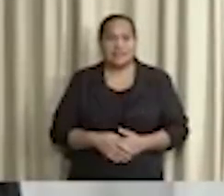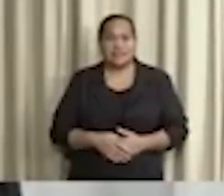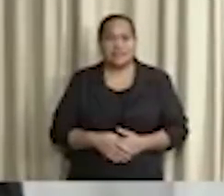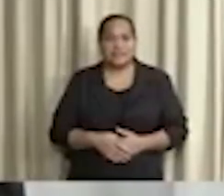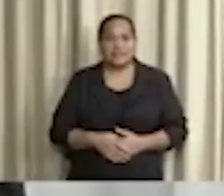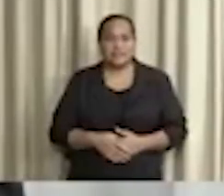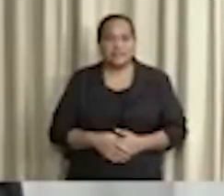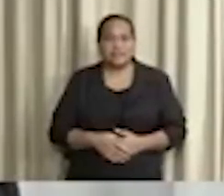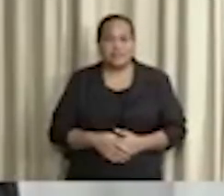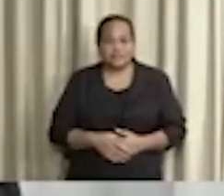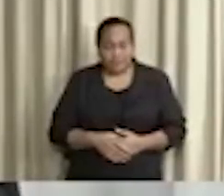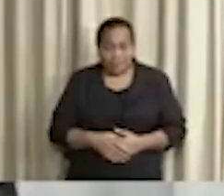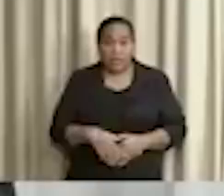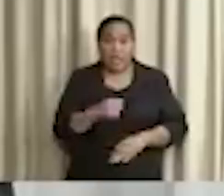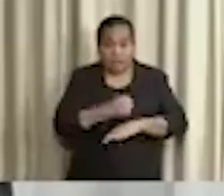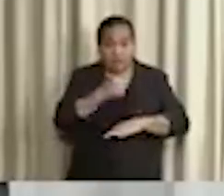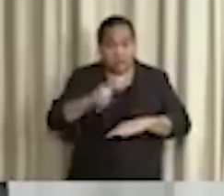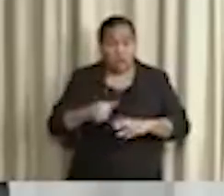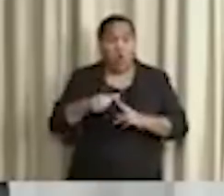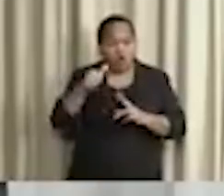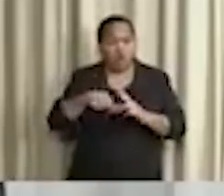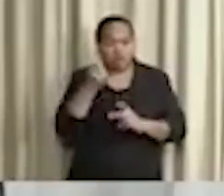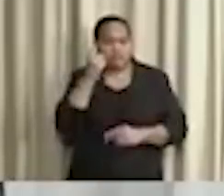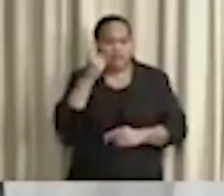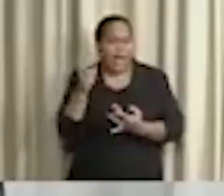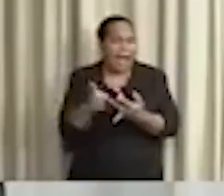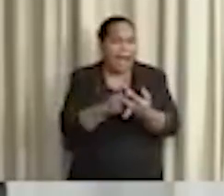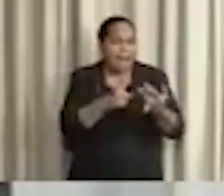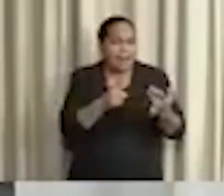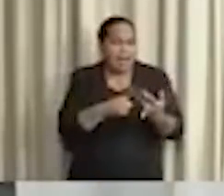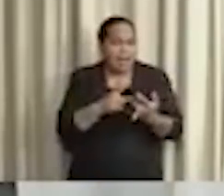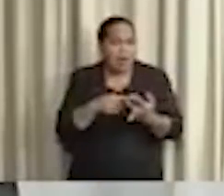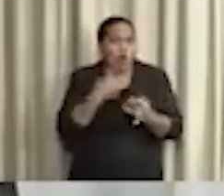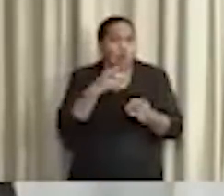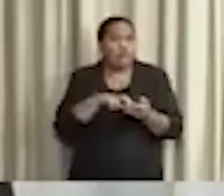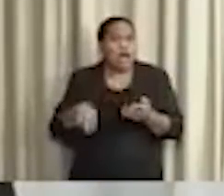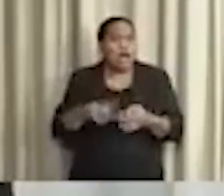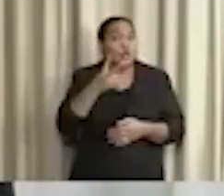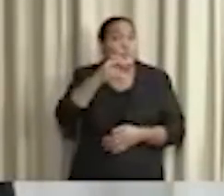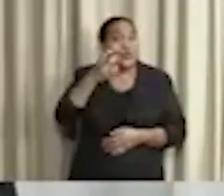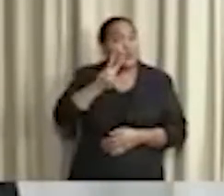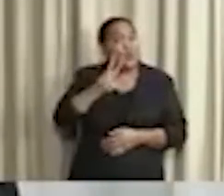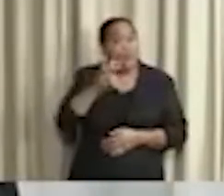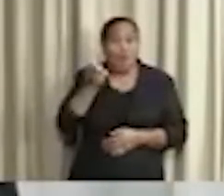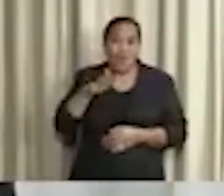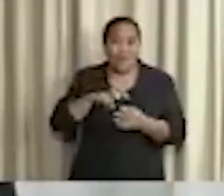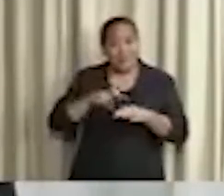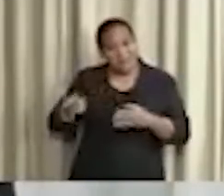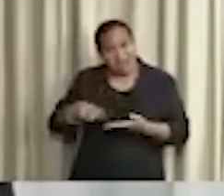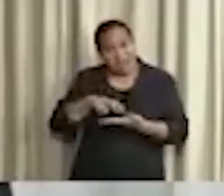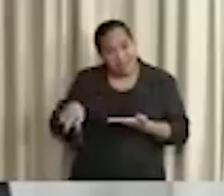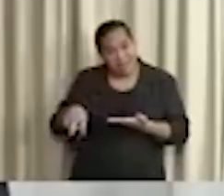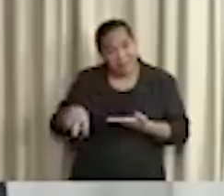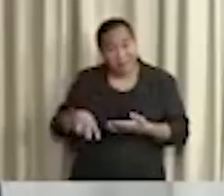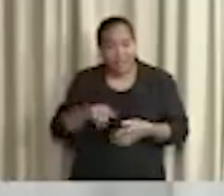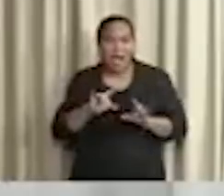Cabinet also recognizes that there are other civil servants who retired in 2022 and